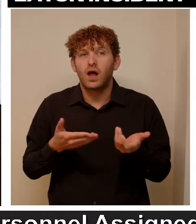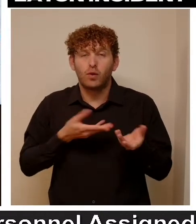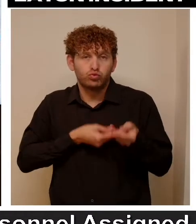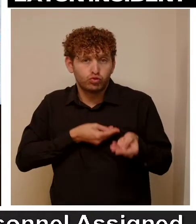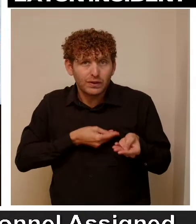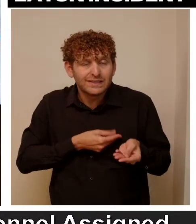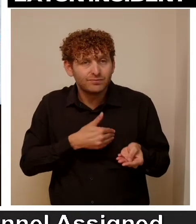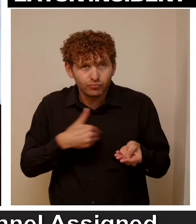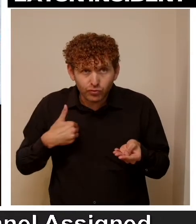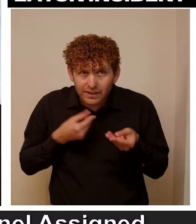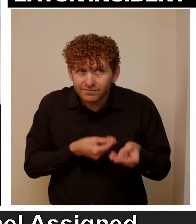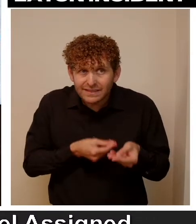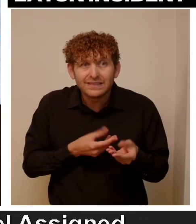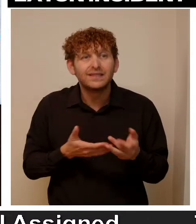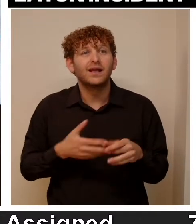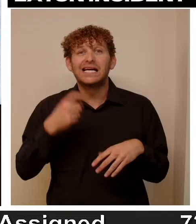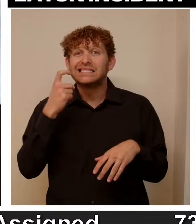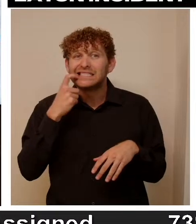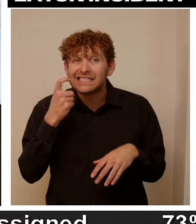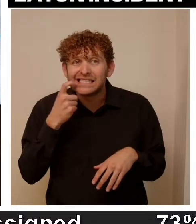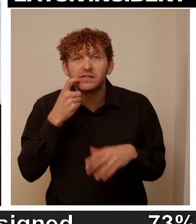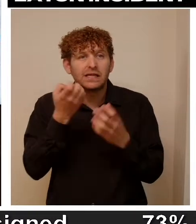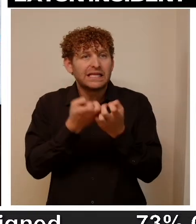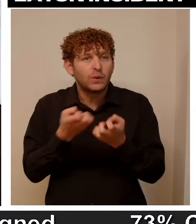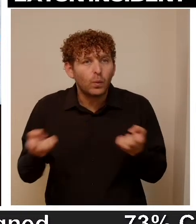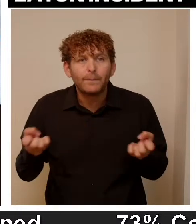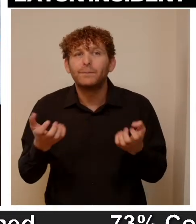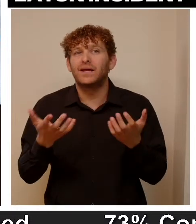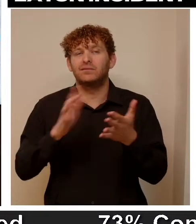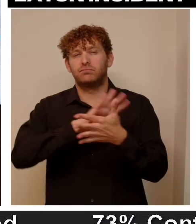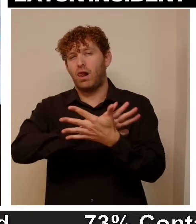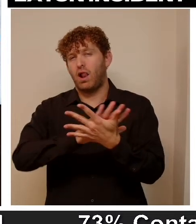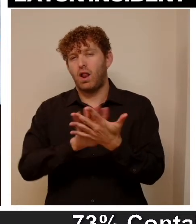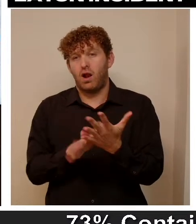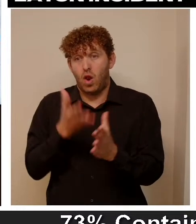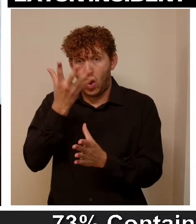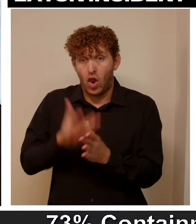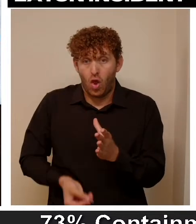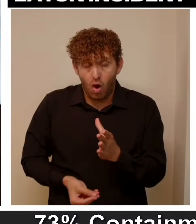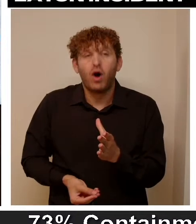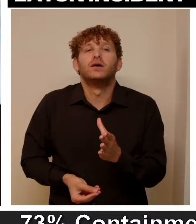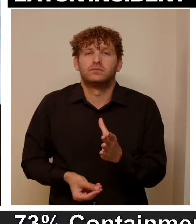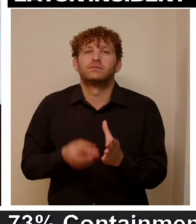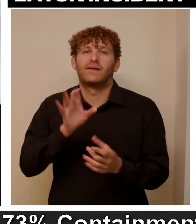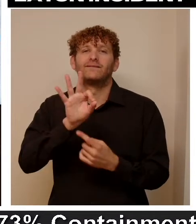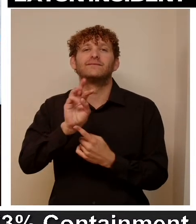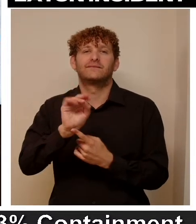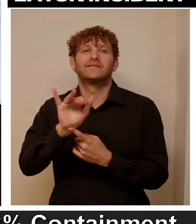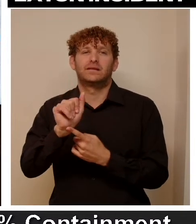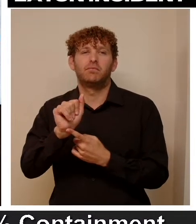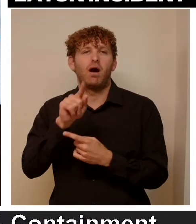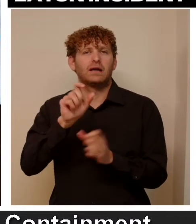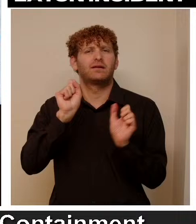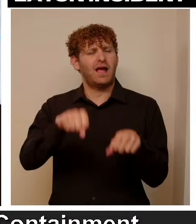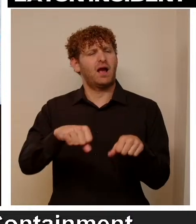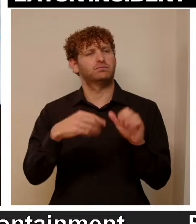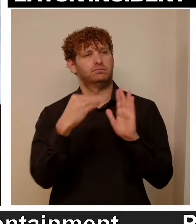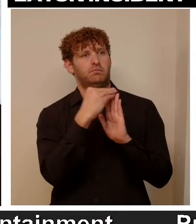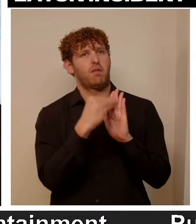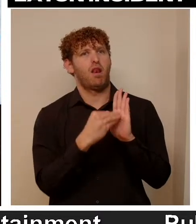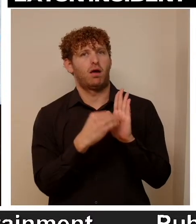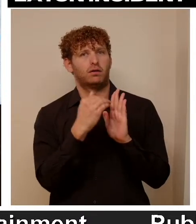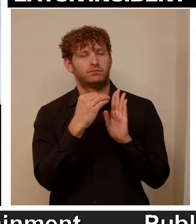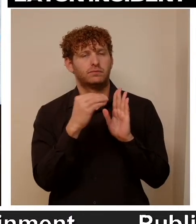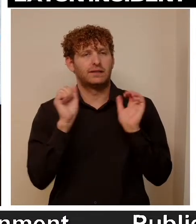and more. If those are some of the items that you lost and you have not yet applied for FEMA assistance, please be sure that you do. And if you